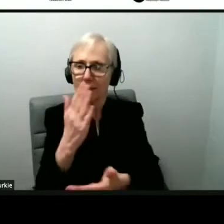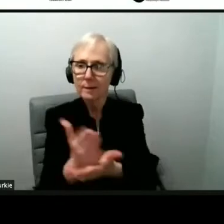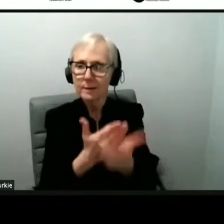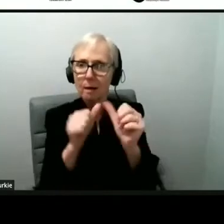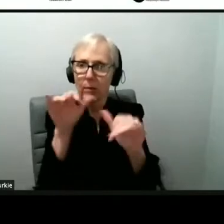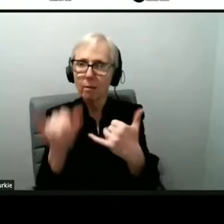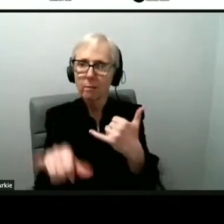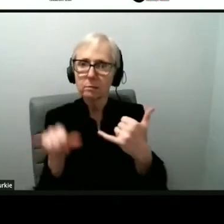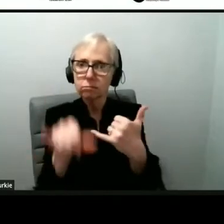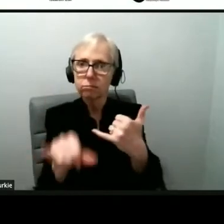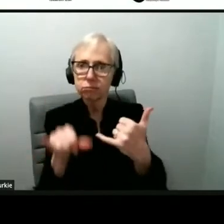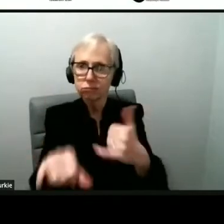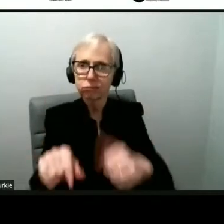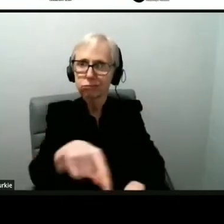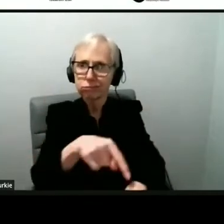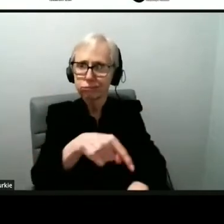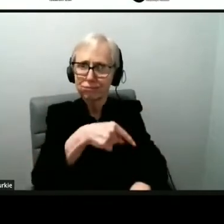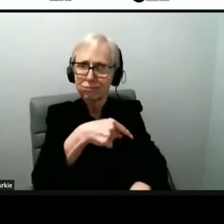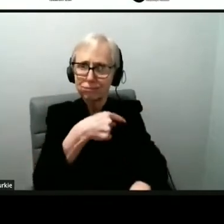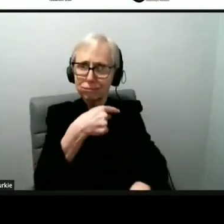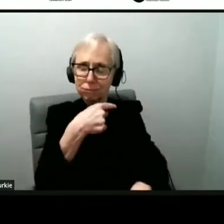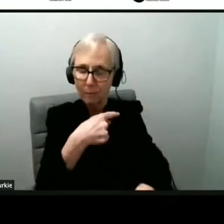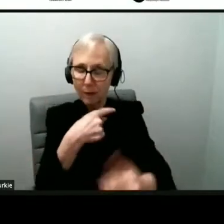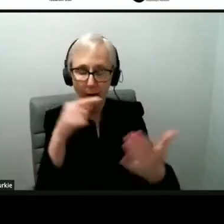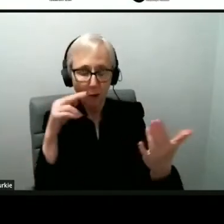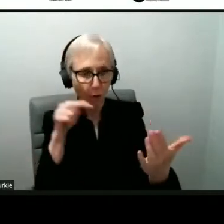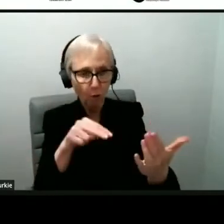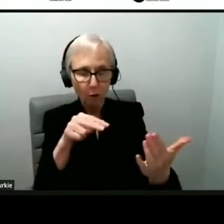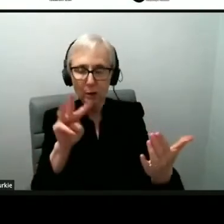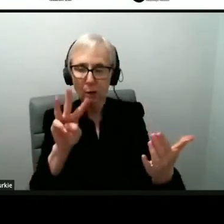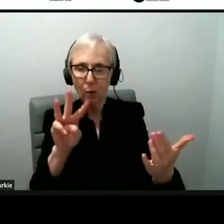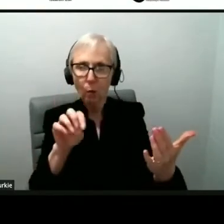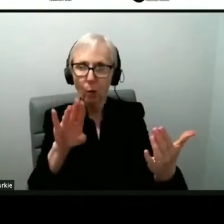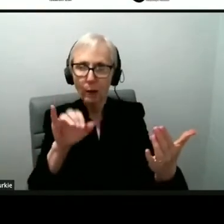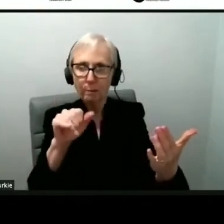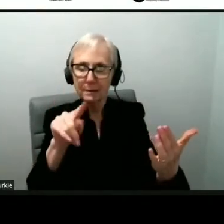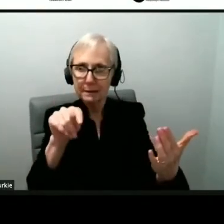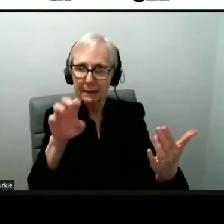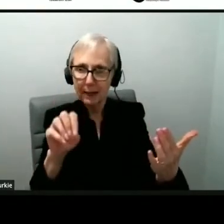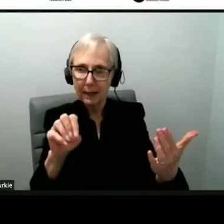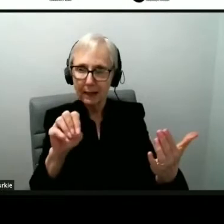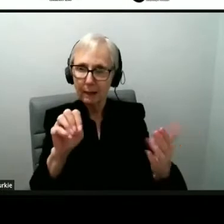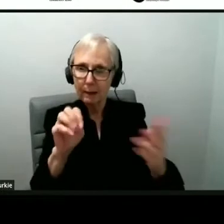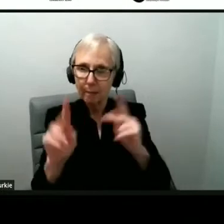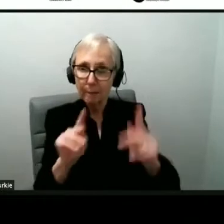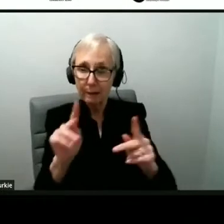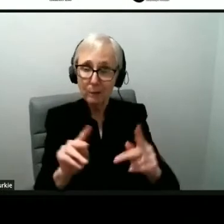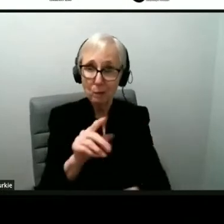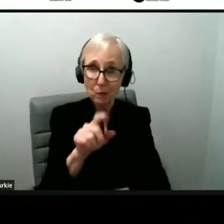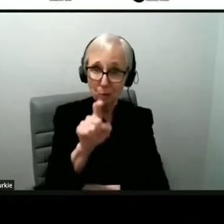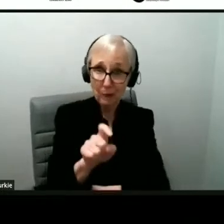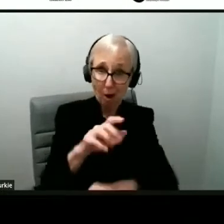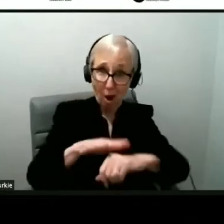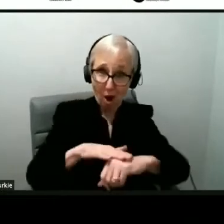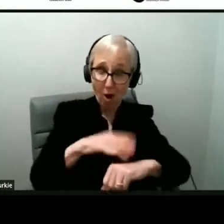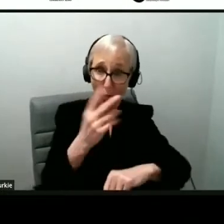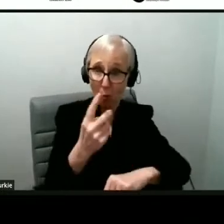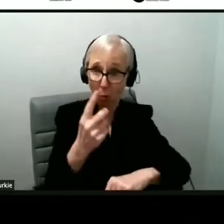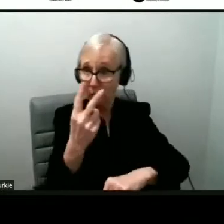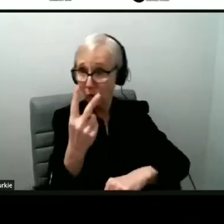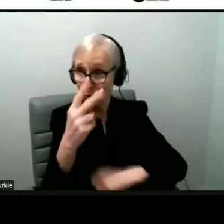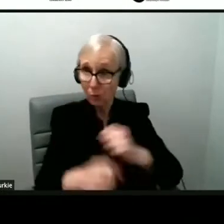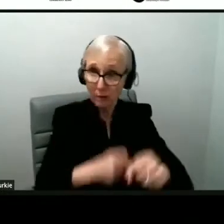boards and commissions for a long time. I looked on the website and I've seen people that's supposed to be on there for 1 or 2 years. They've been on